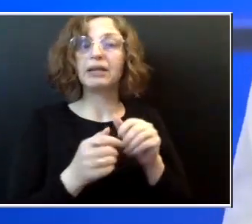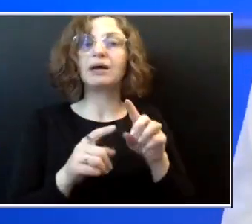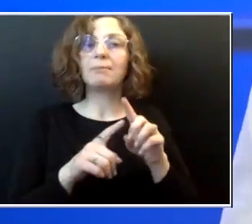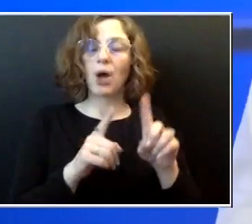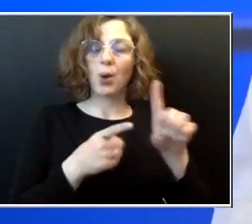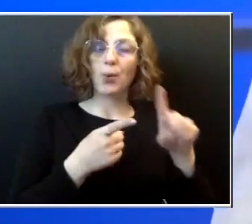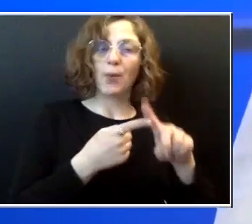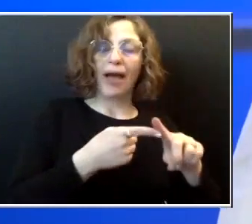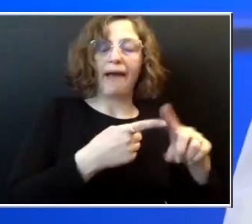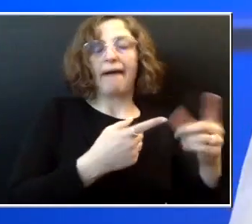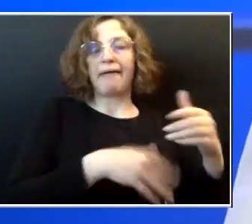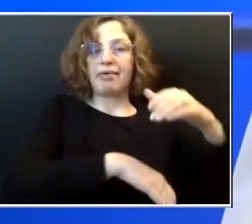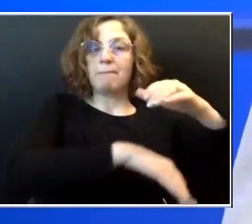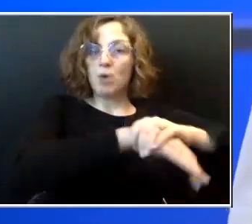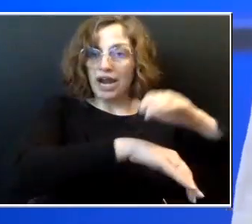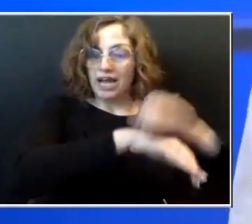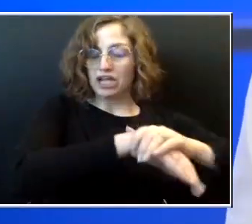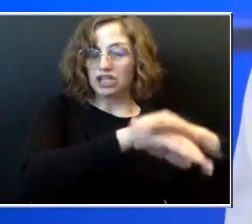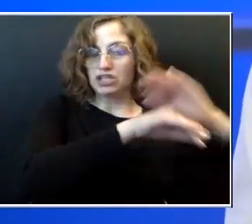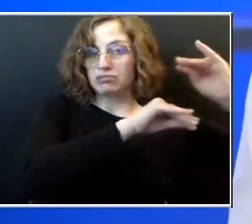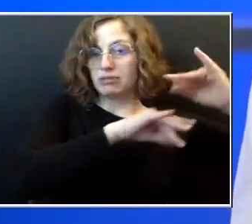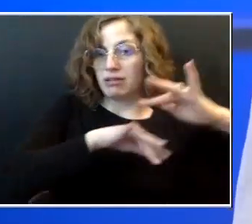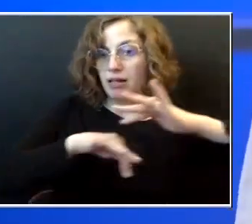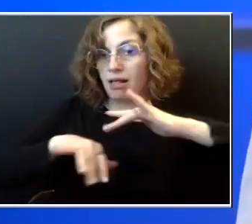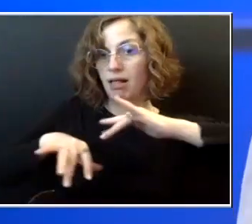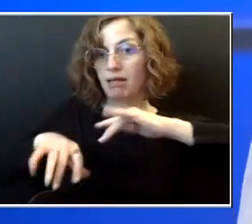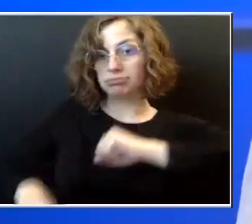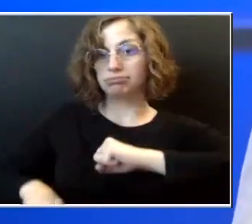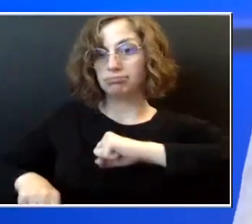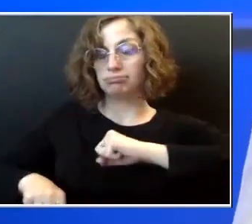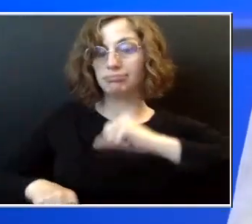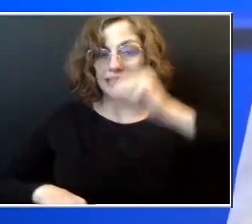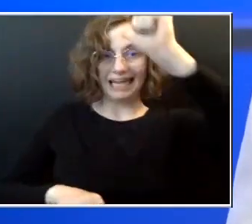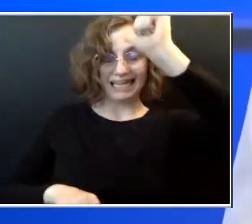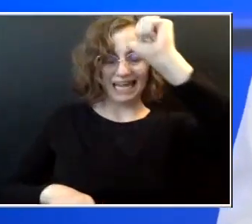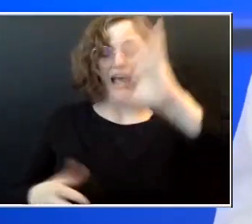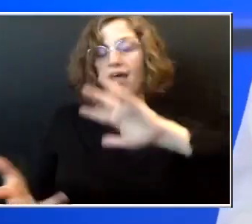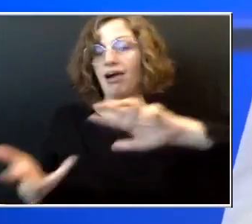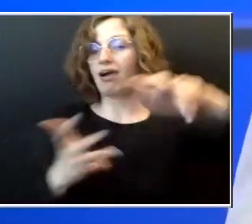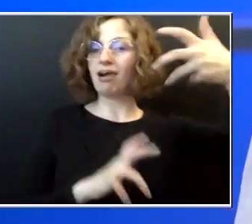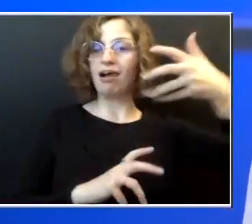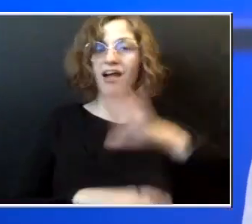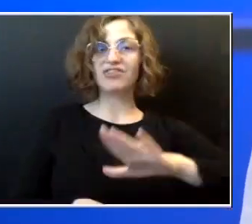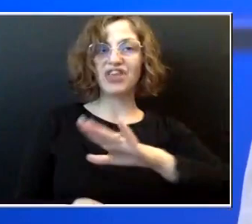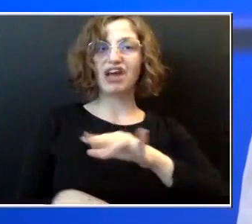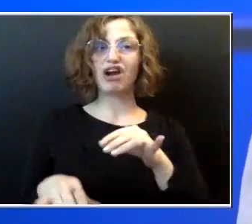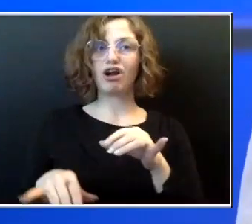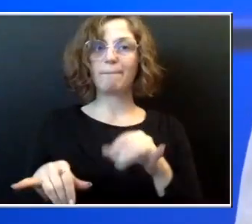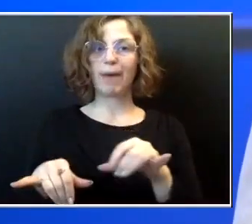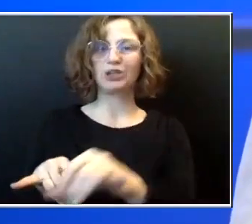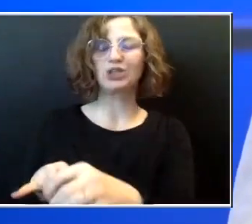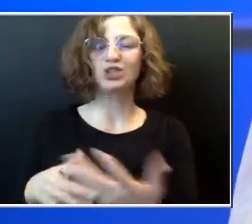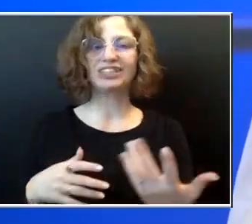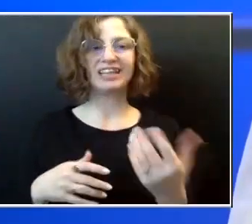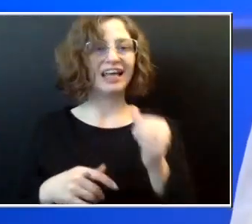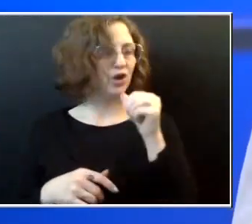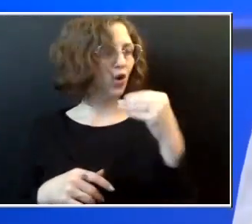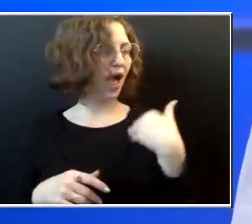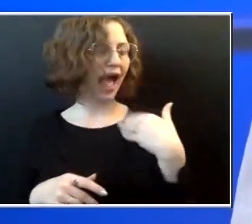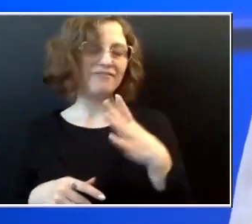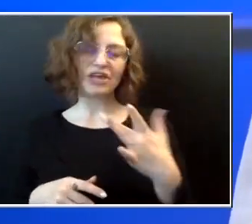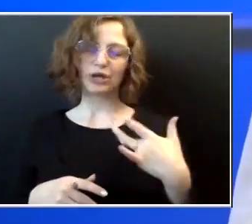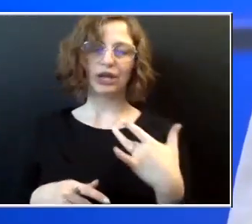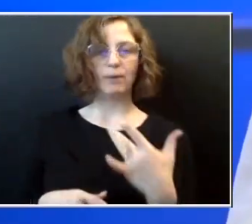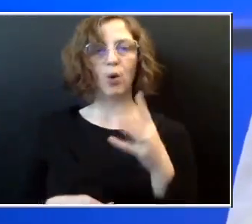India, it disrupted those stable patterns. People were on the move, they didn't have the usual water supplies, and this